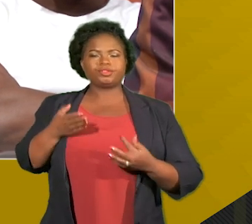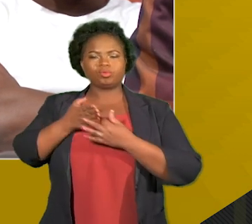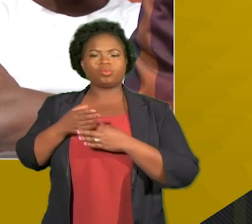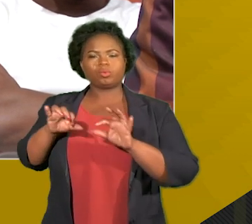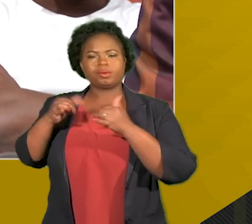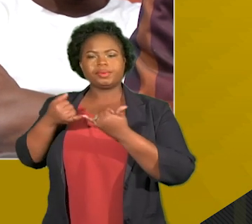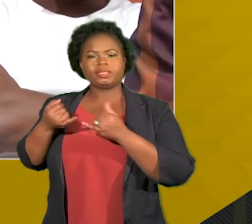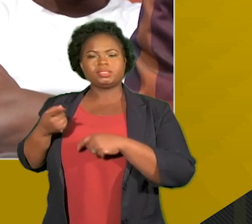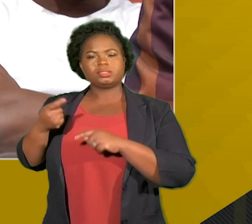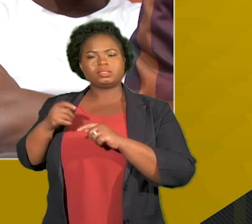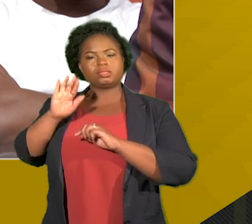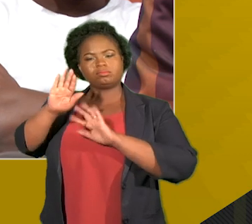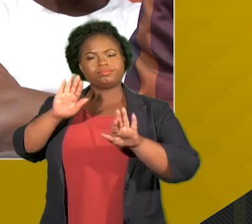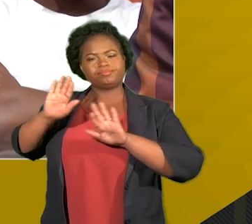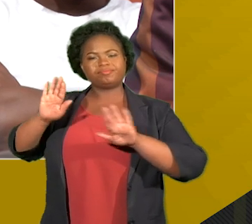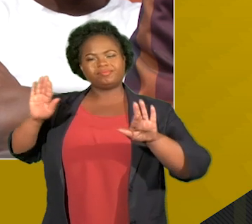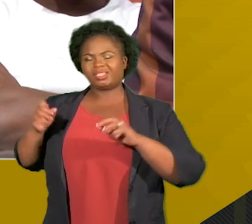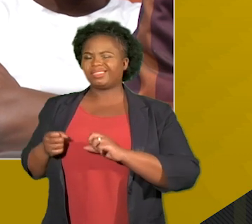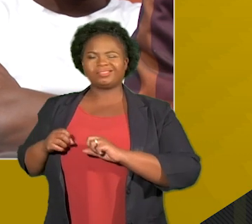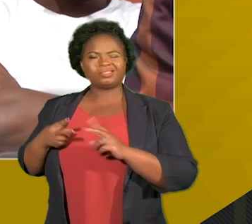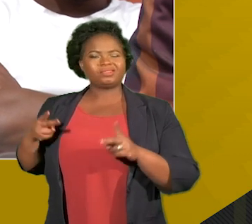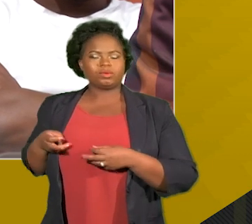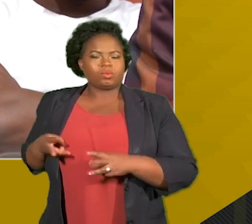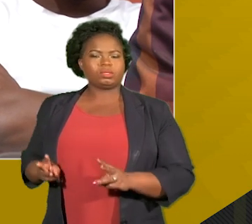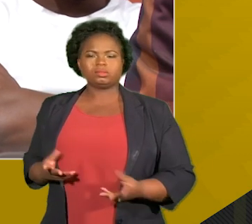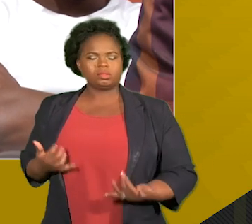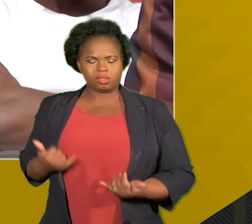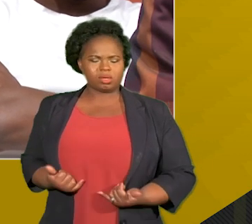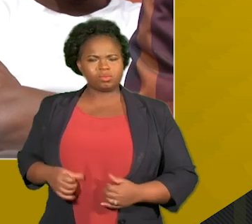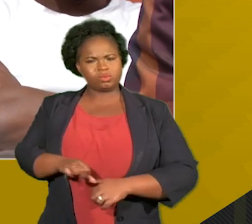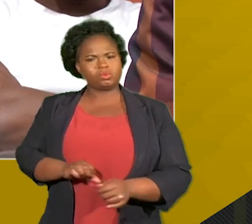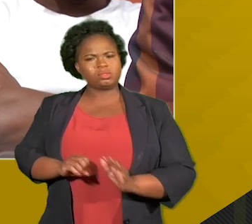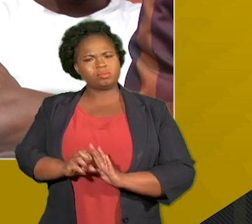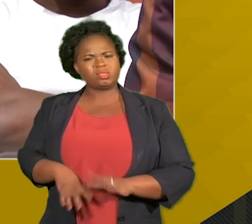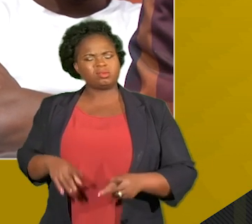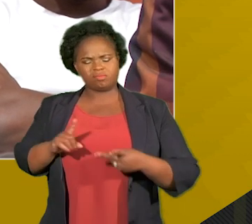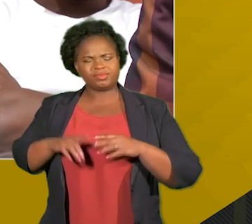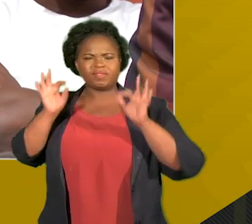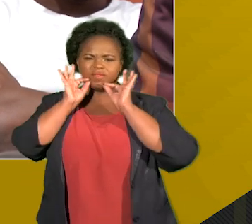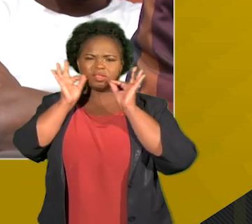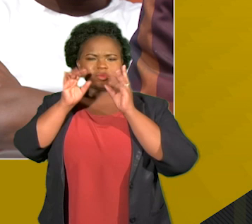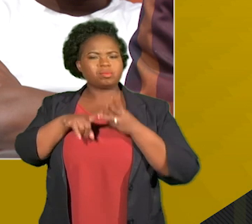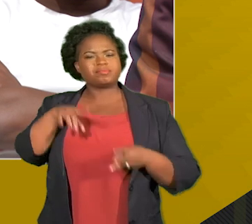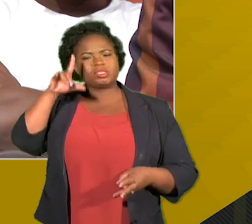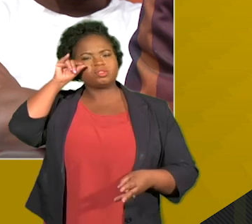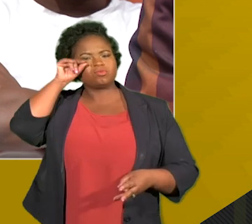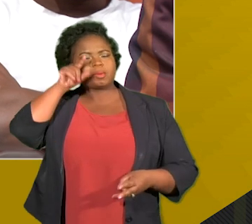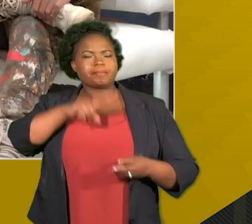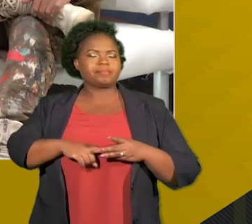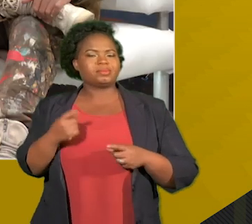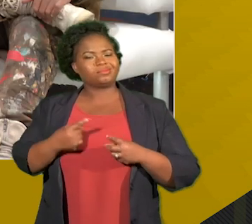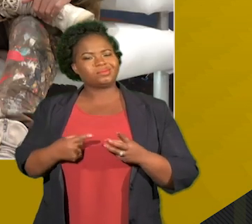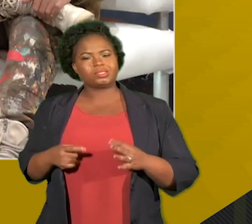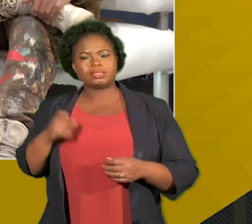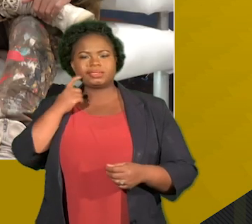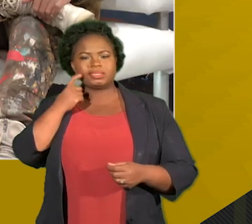age where we have many other options. Technology is your friend, for example, social media, Facebook, Instagram. The